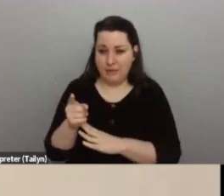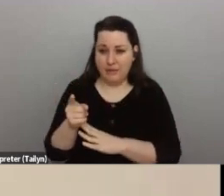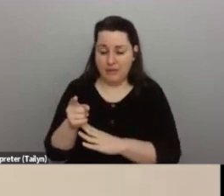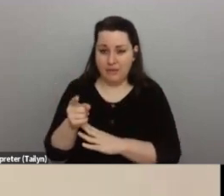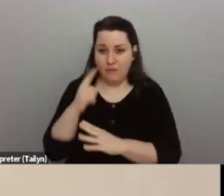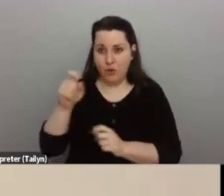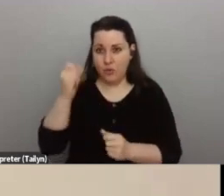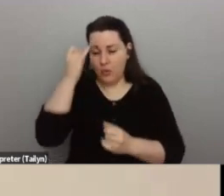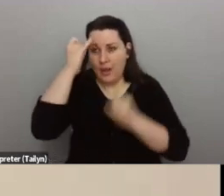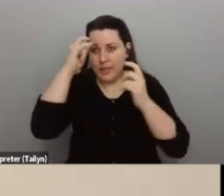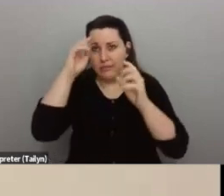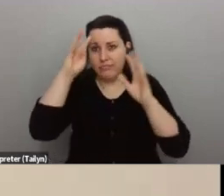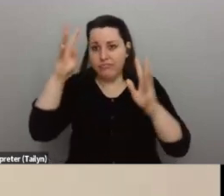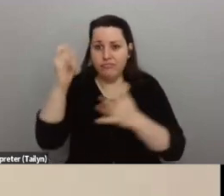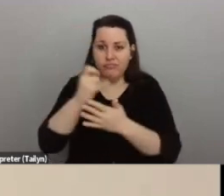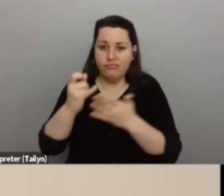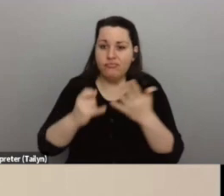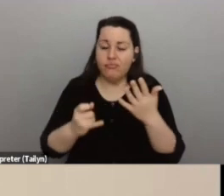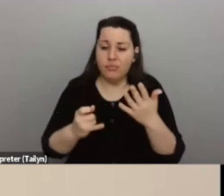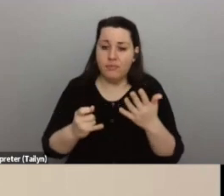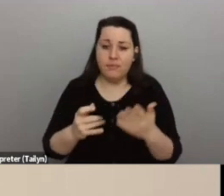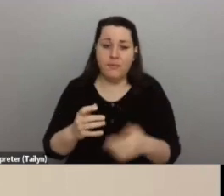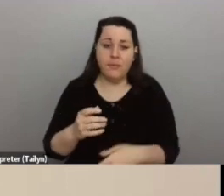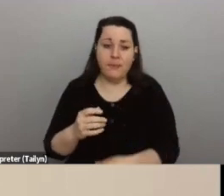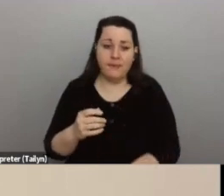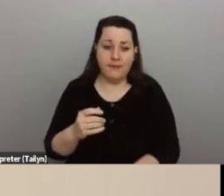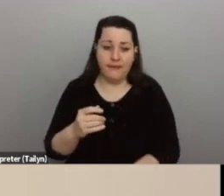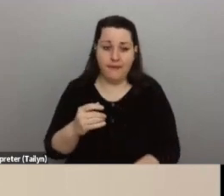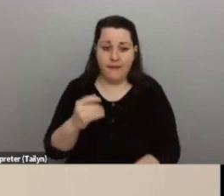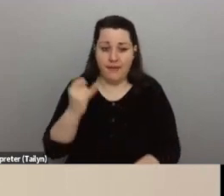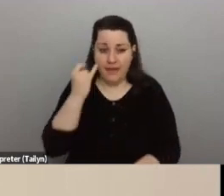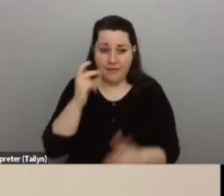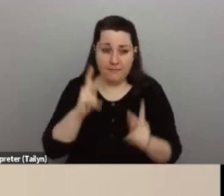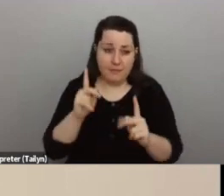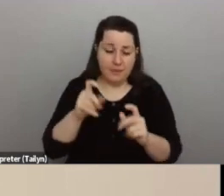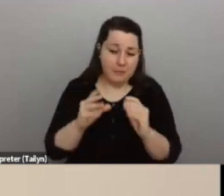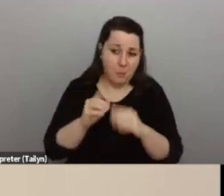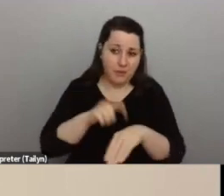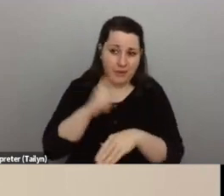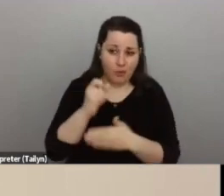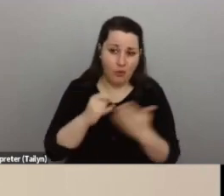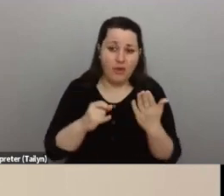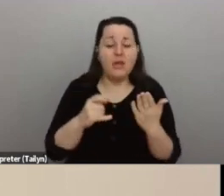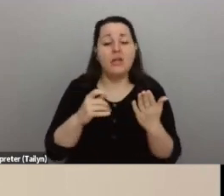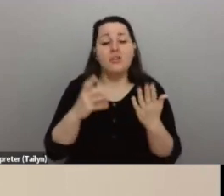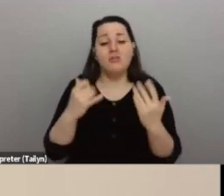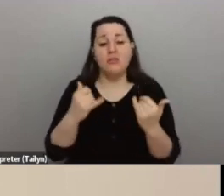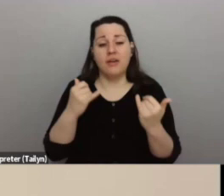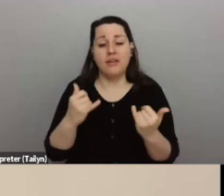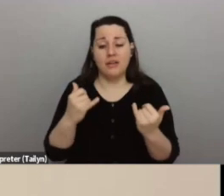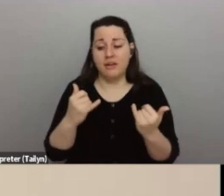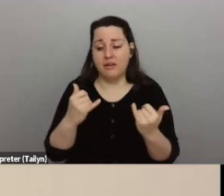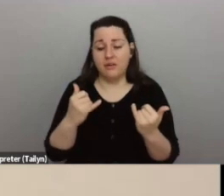at if there's anybody that needs the extra time to draw. And I'll note right now